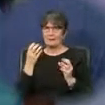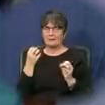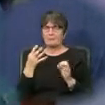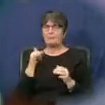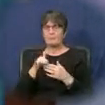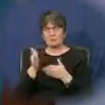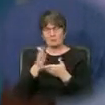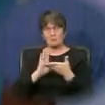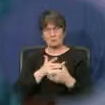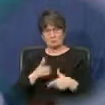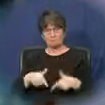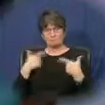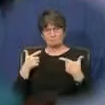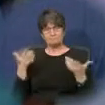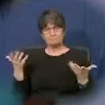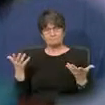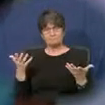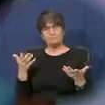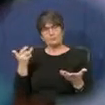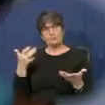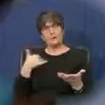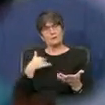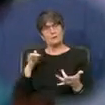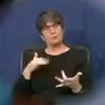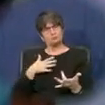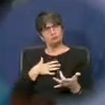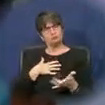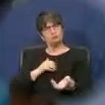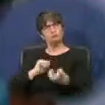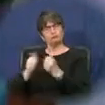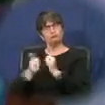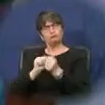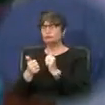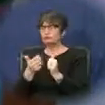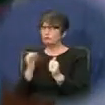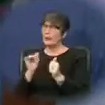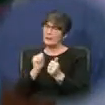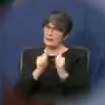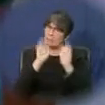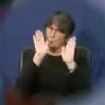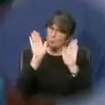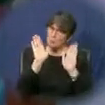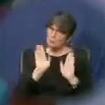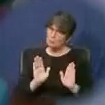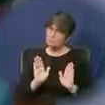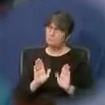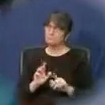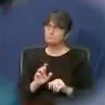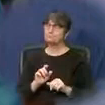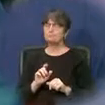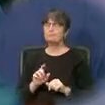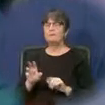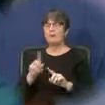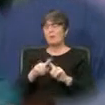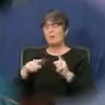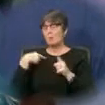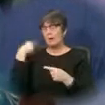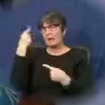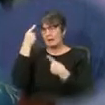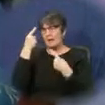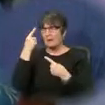are a part of life. So there's a competitive spirit, and it can be a wonderful kind of thing. As we think about